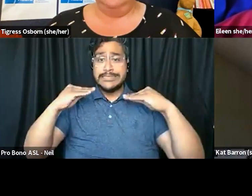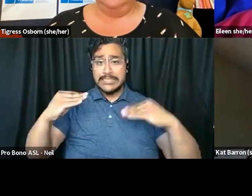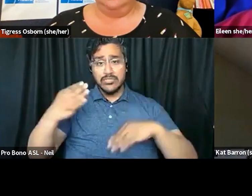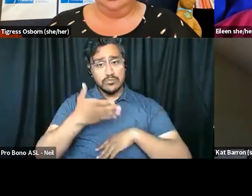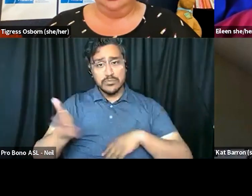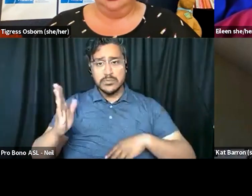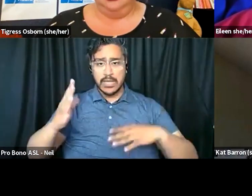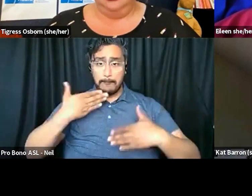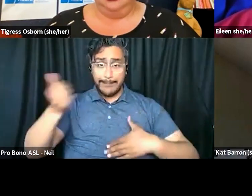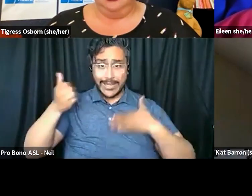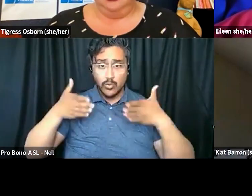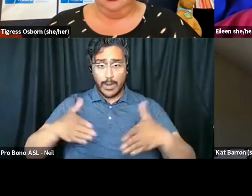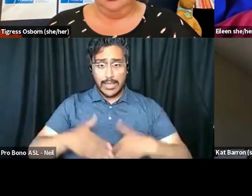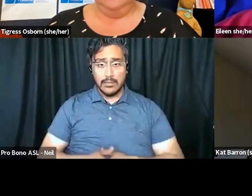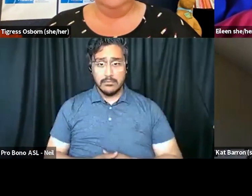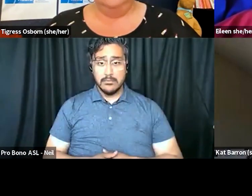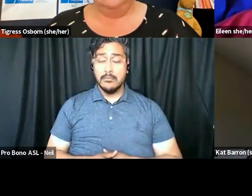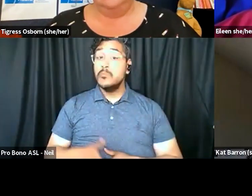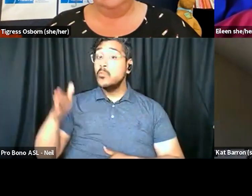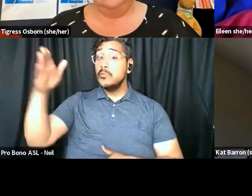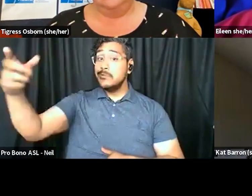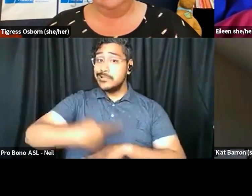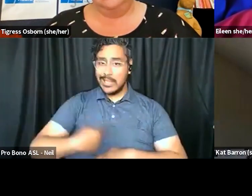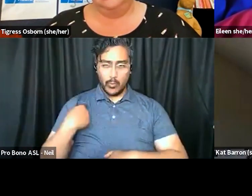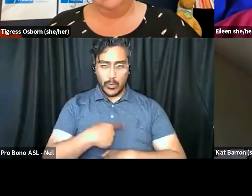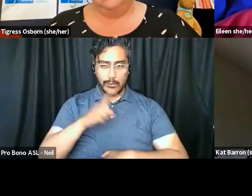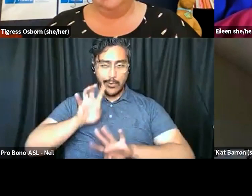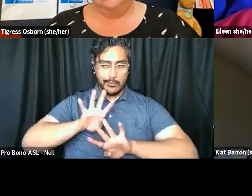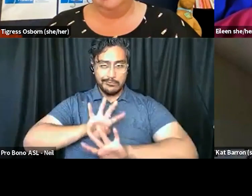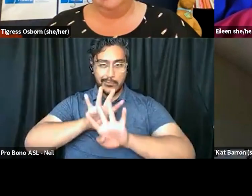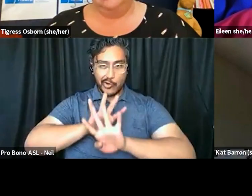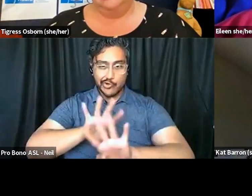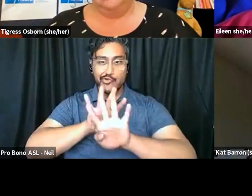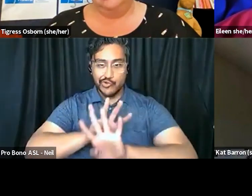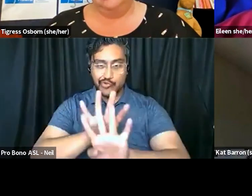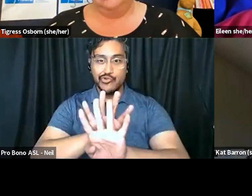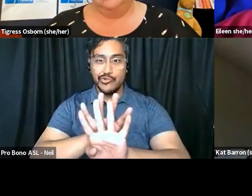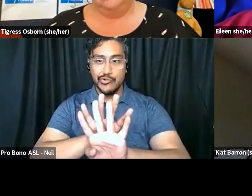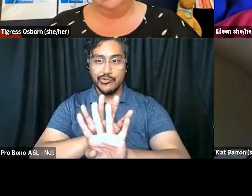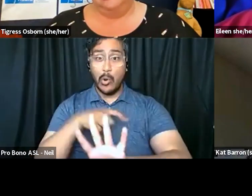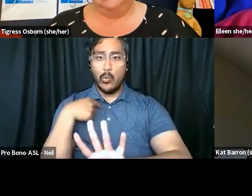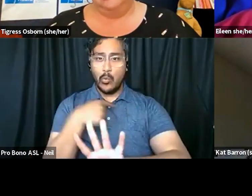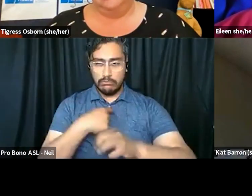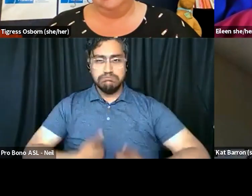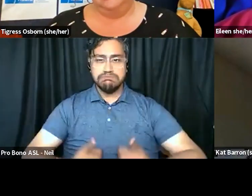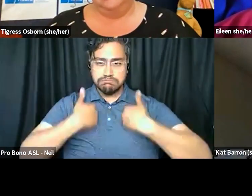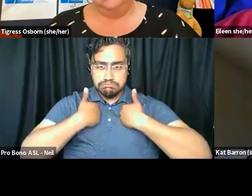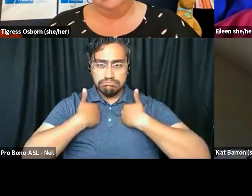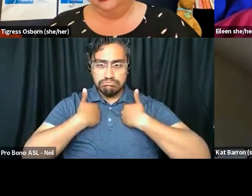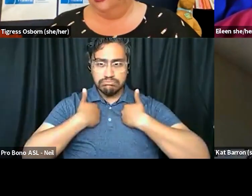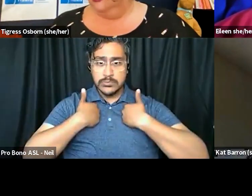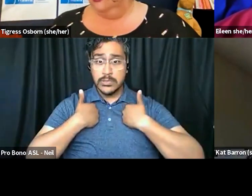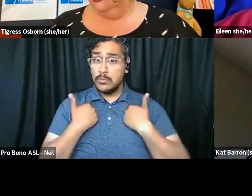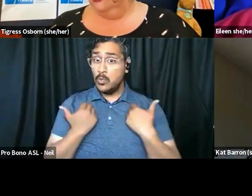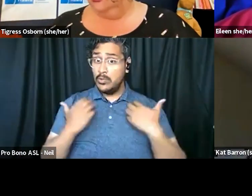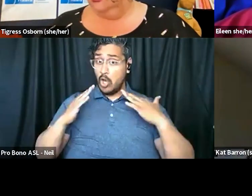Someday we will march, the survivors of the war on obesity, with the children taken from our too